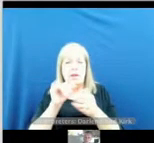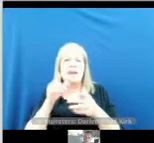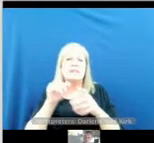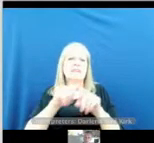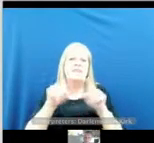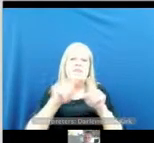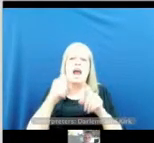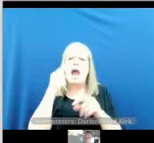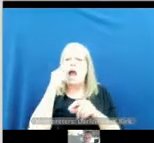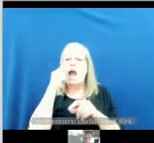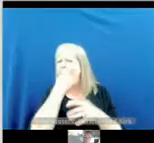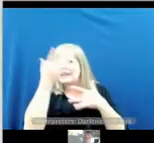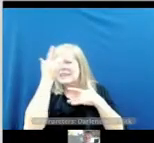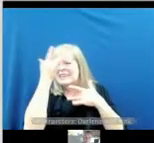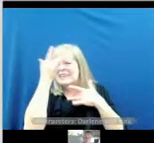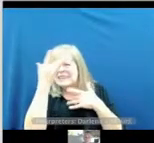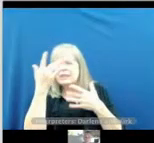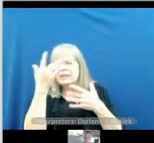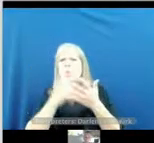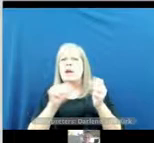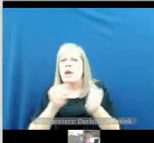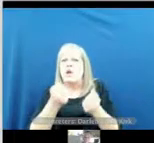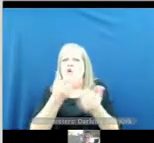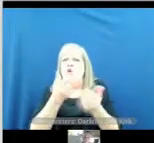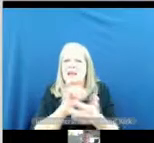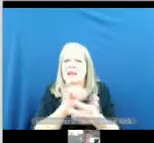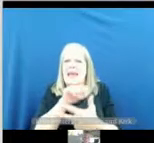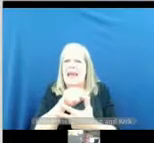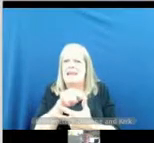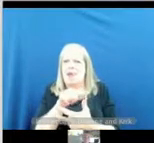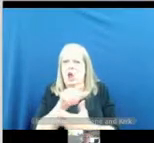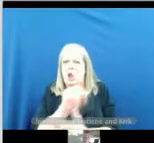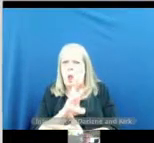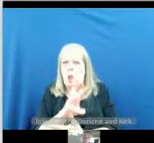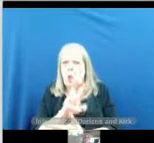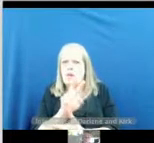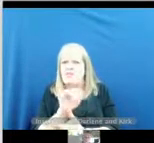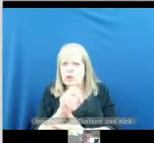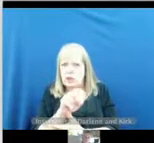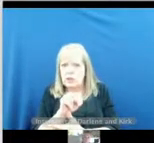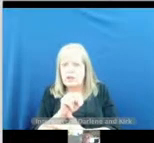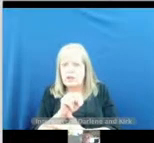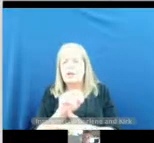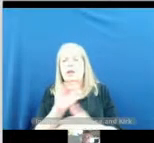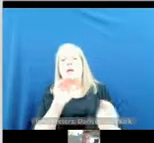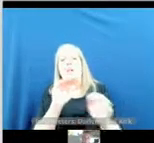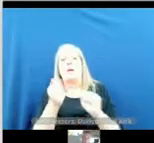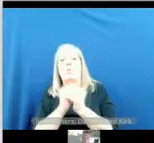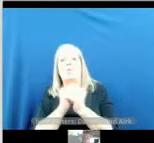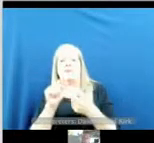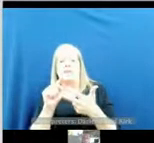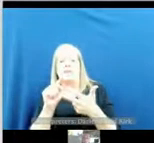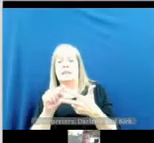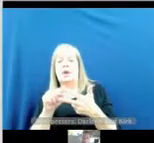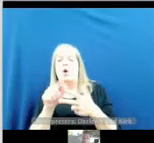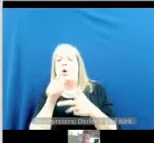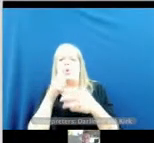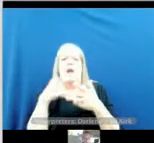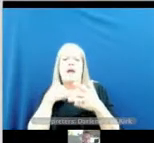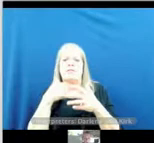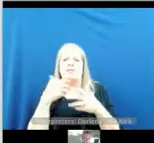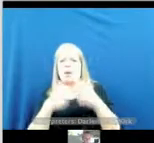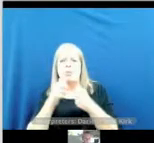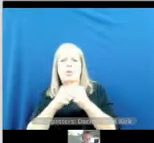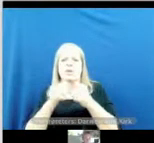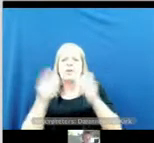that would put someone in that category, as opposed to someone who has reduced peripheral fields of vision. And someone